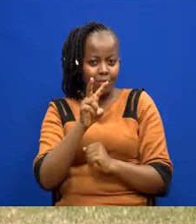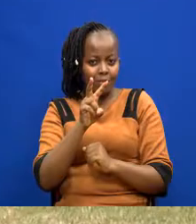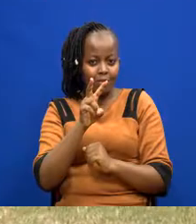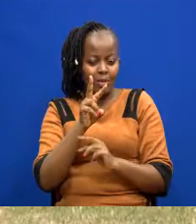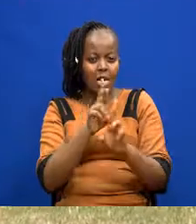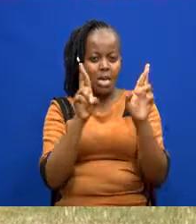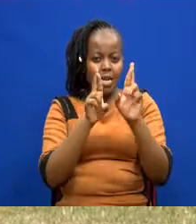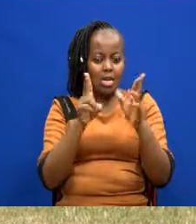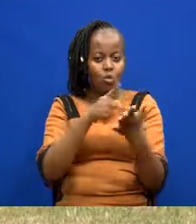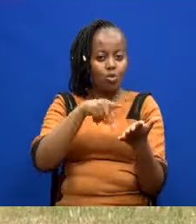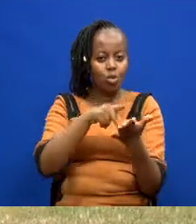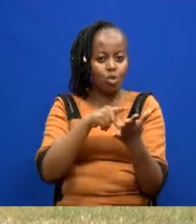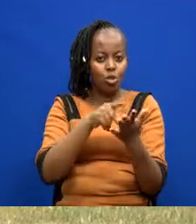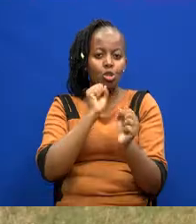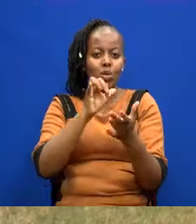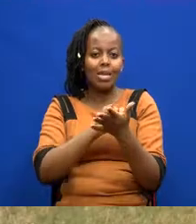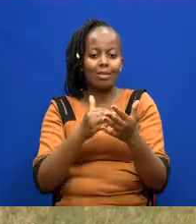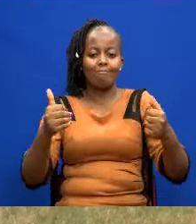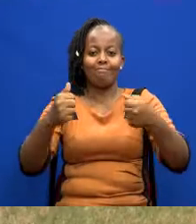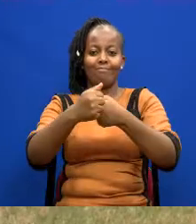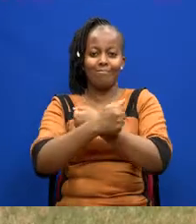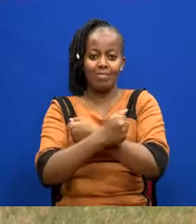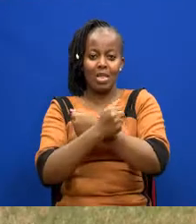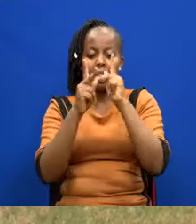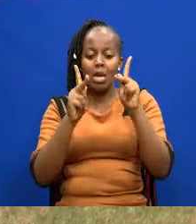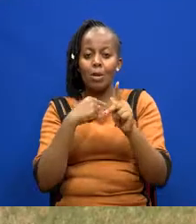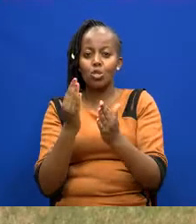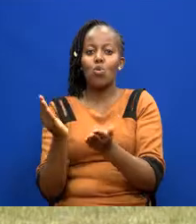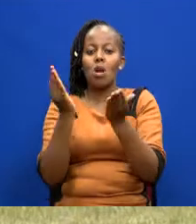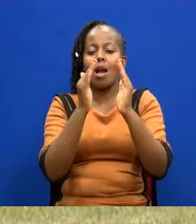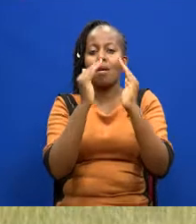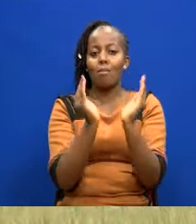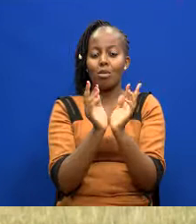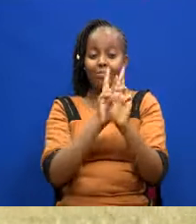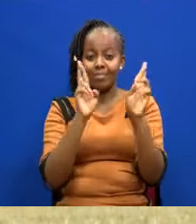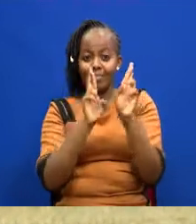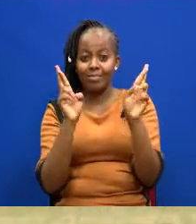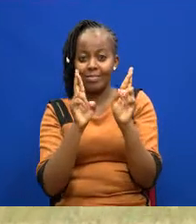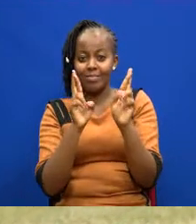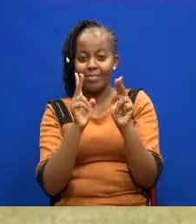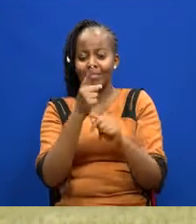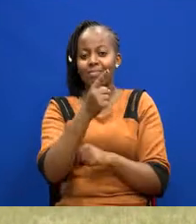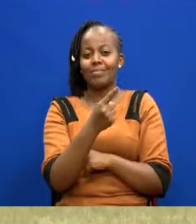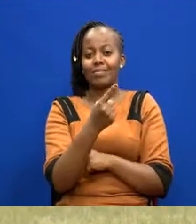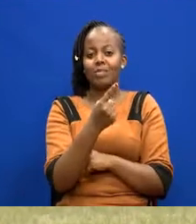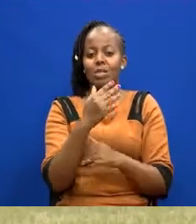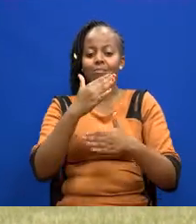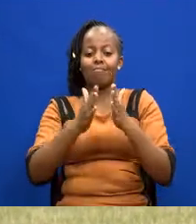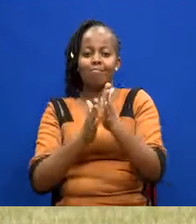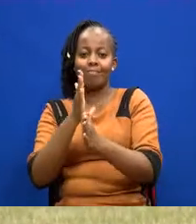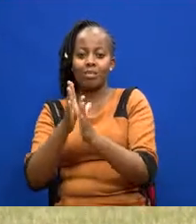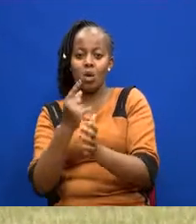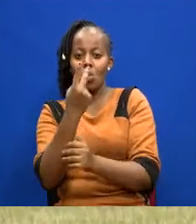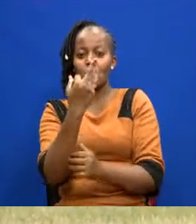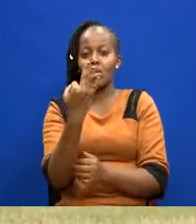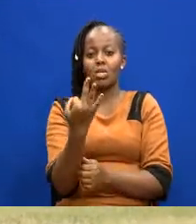get into that ready position to tackle the ball carrier. Guys, are you ready? Yeah, ready. Vince, you're number 1. Ezekiel, you're number 2.